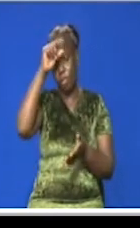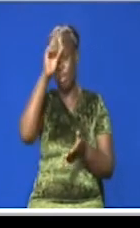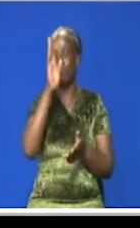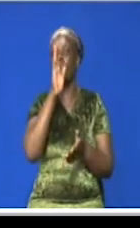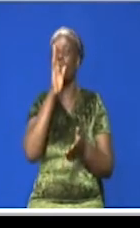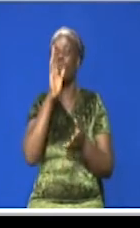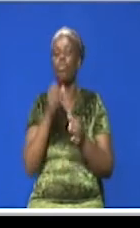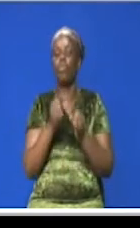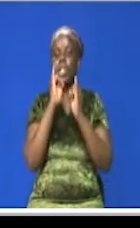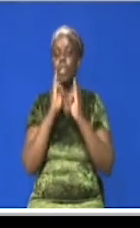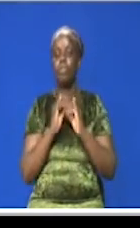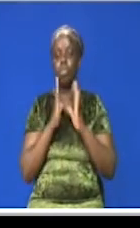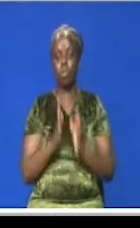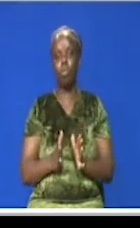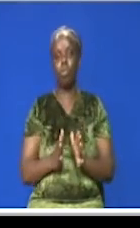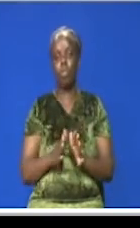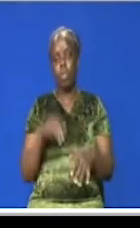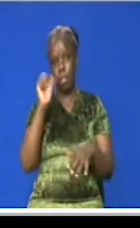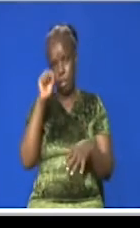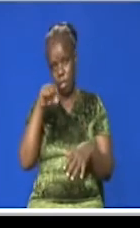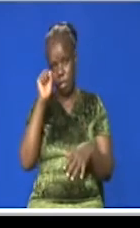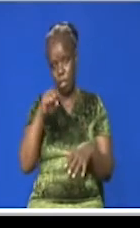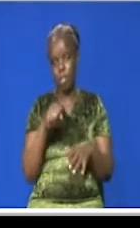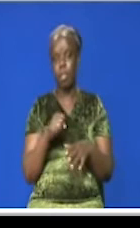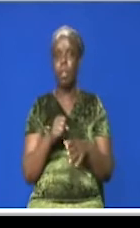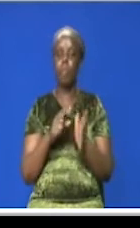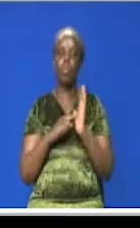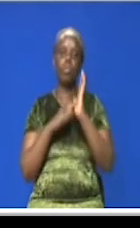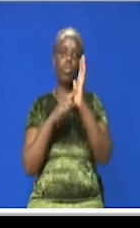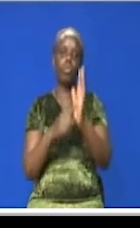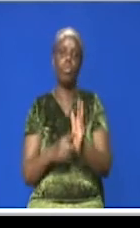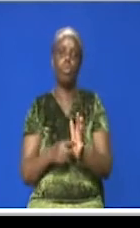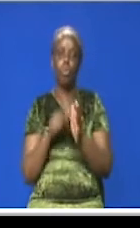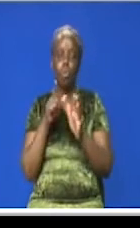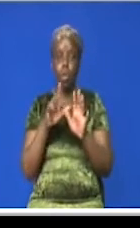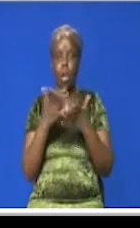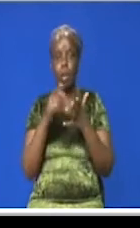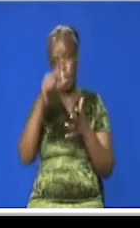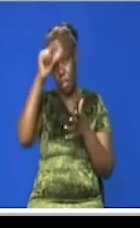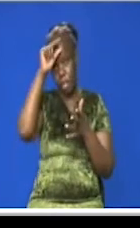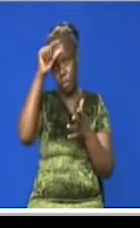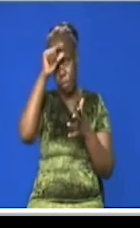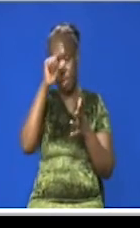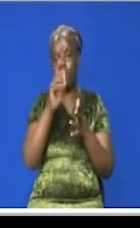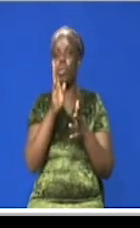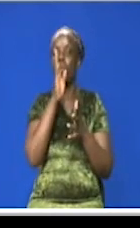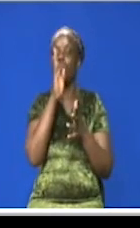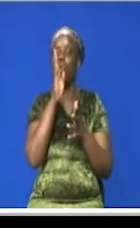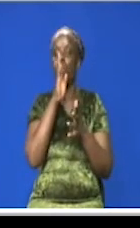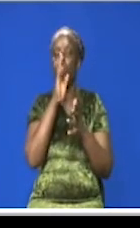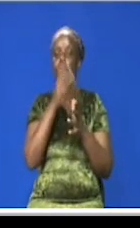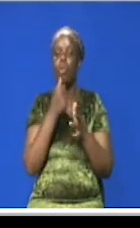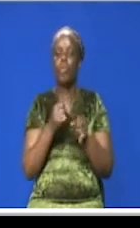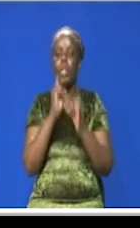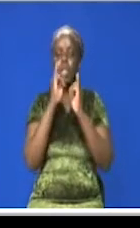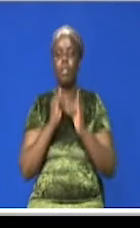borrow from individuals? Yes. I am going to show you how the government will borrow